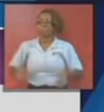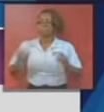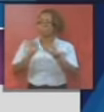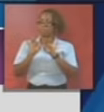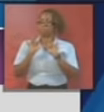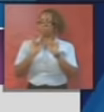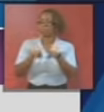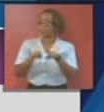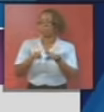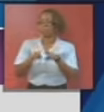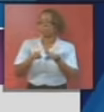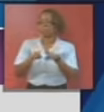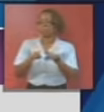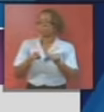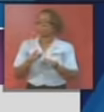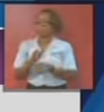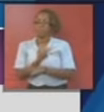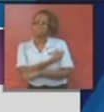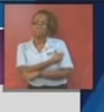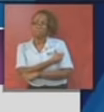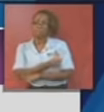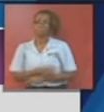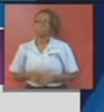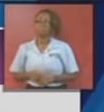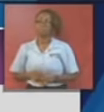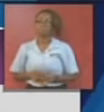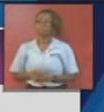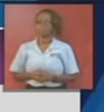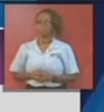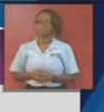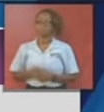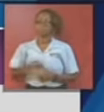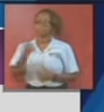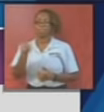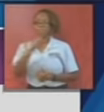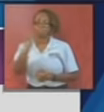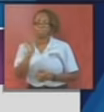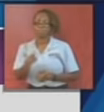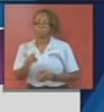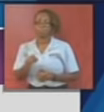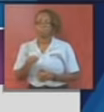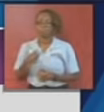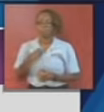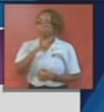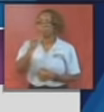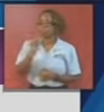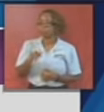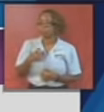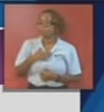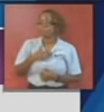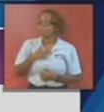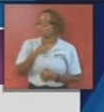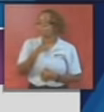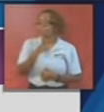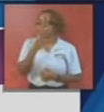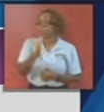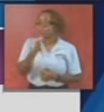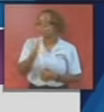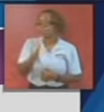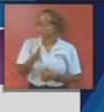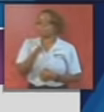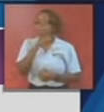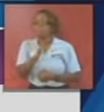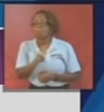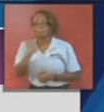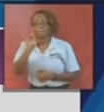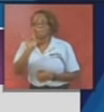about their elderly loved ones. And so this question is, my grandmother is 80 years old. Is the vaccine safe